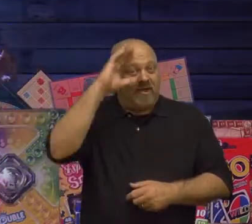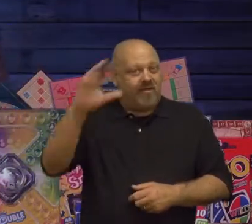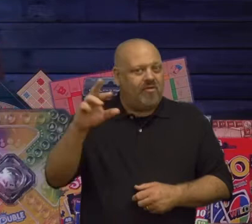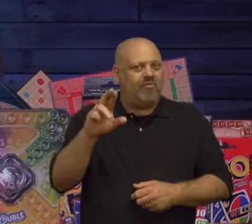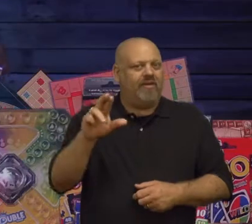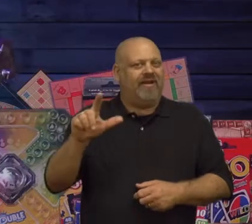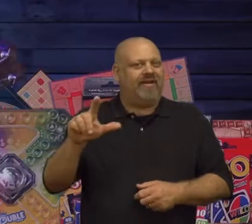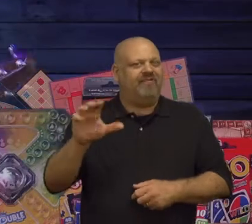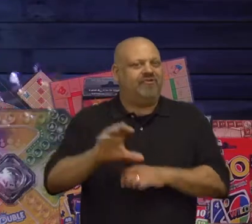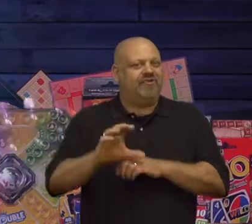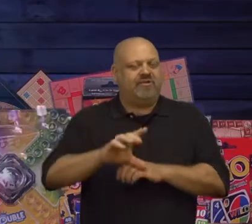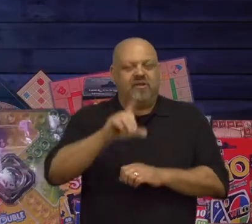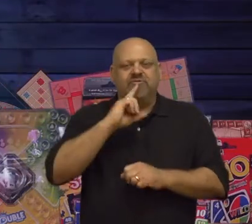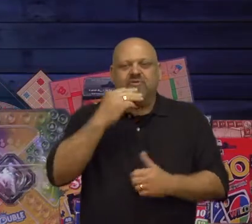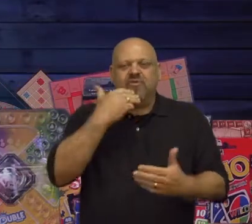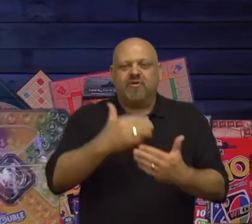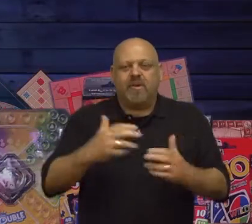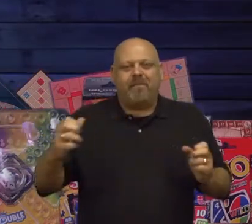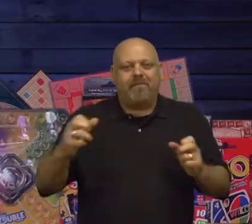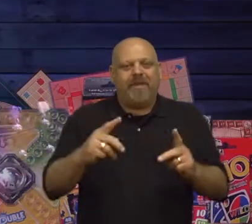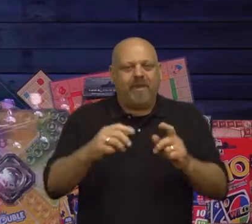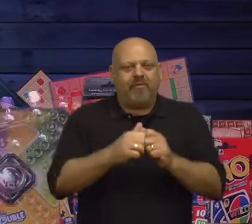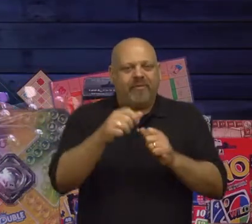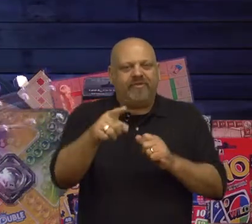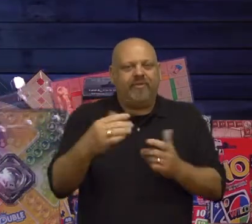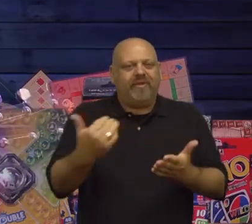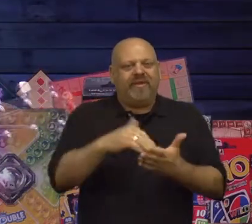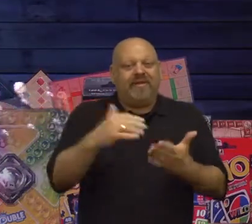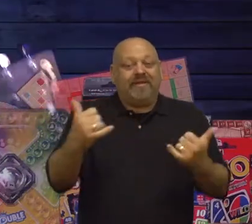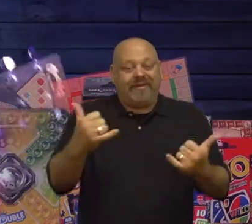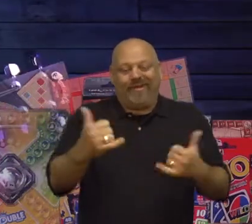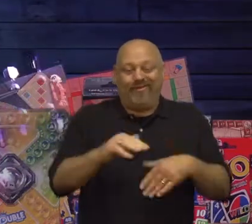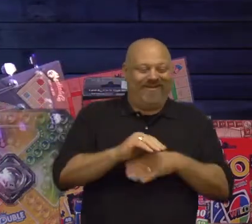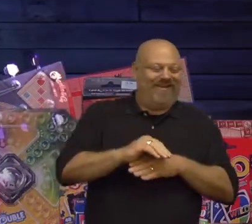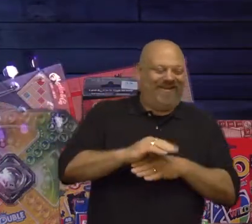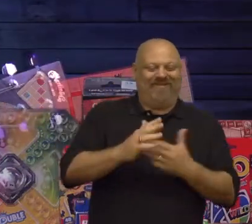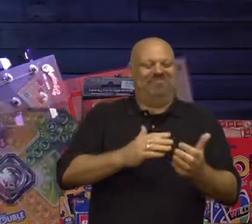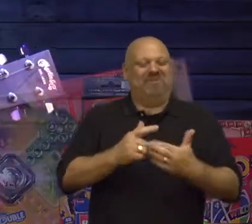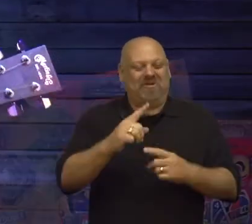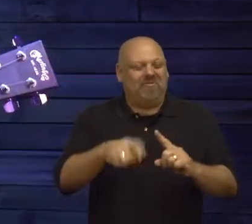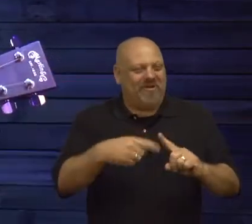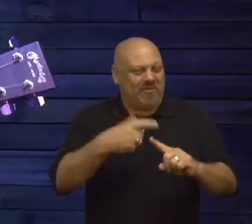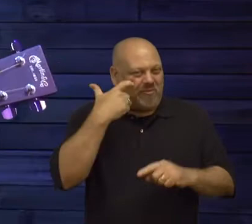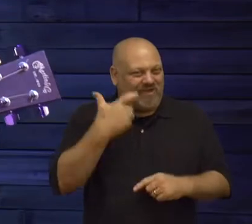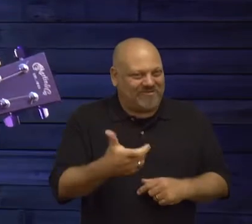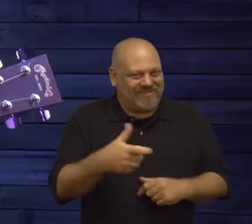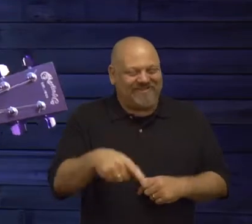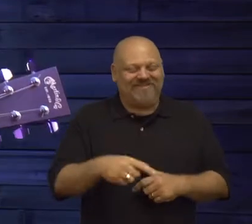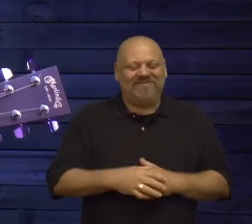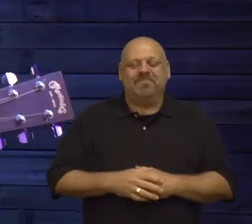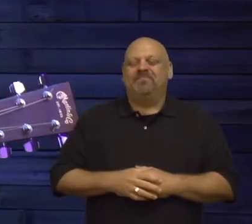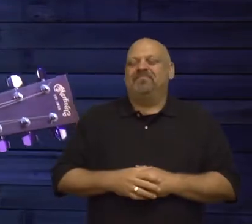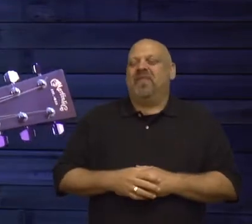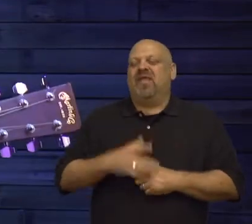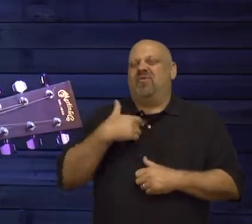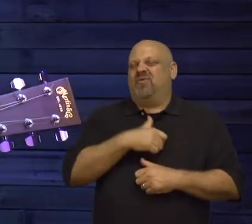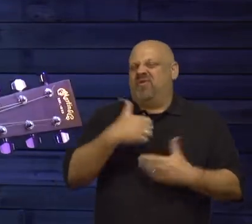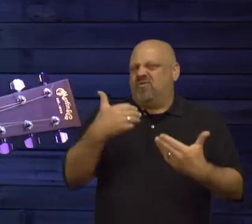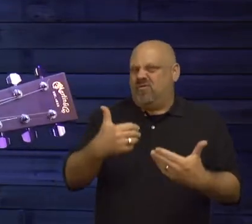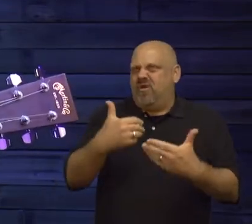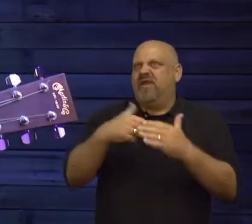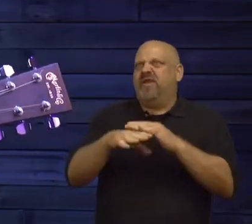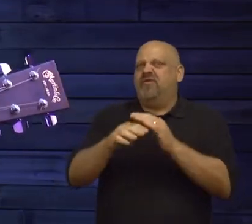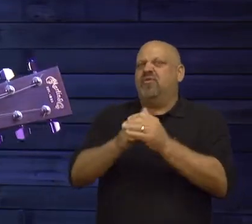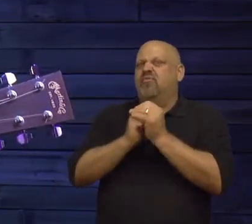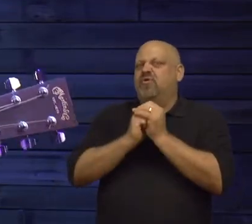Hello, Radiant Life Church. It's so good to be back with you again today, or tonight, whenever you're watching this. We're just going to go ahead and enter